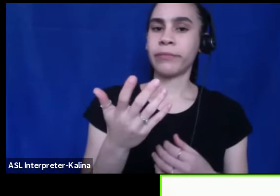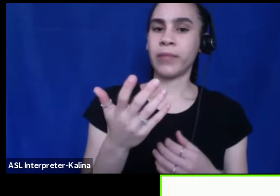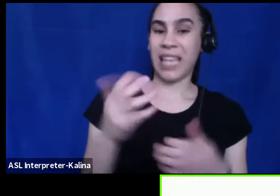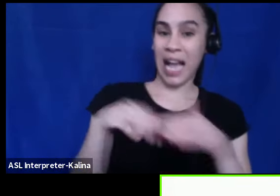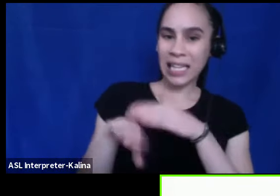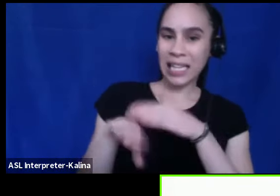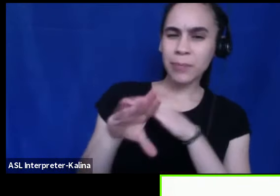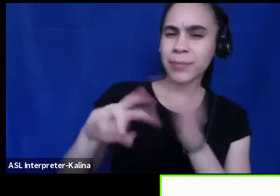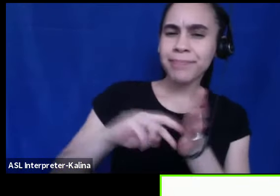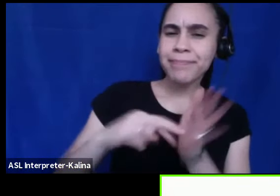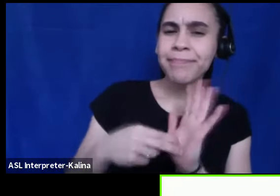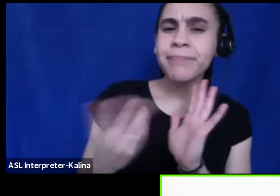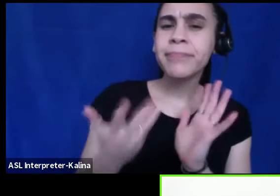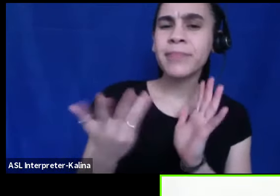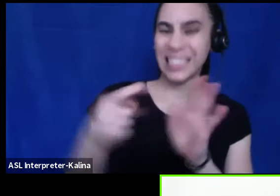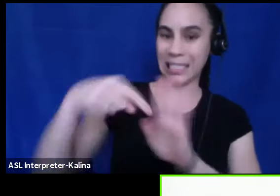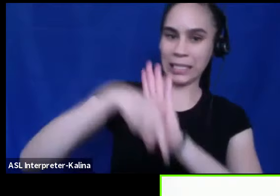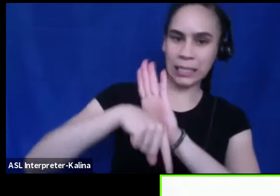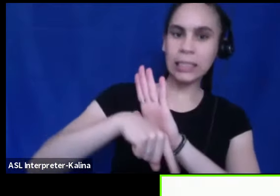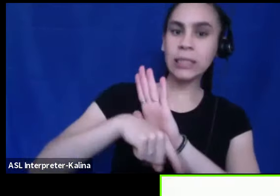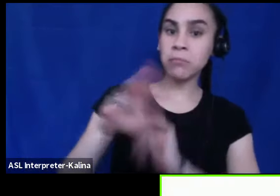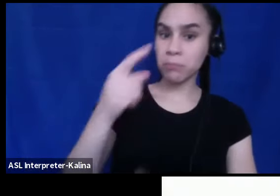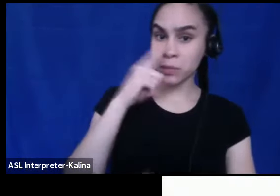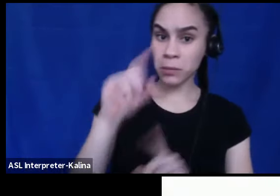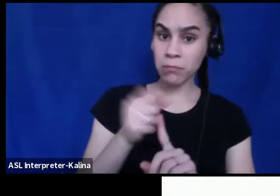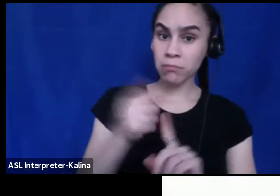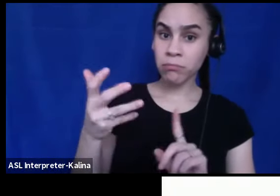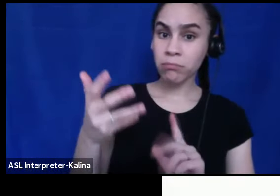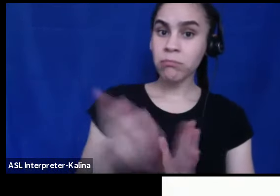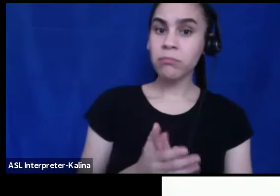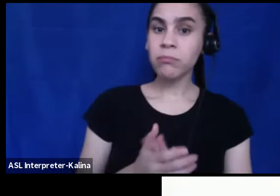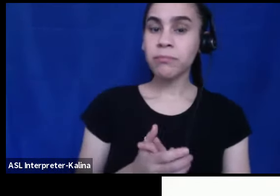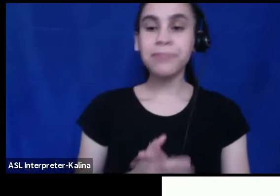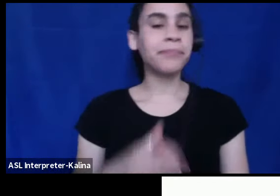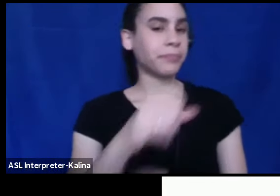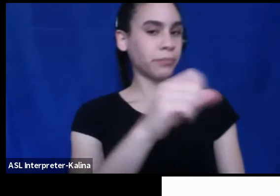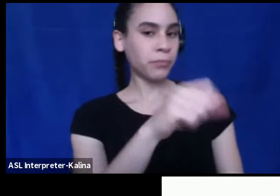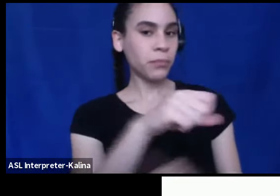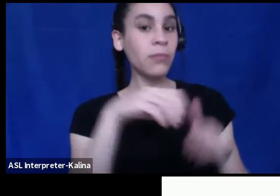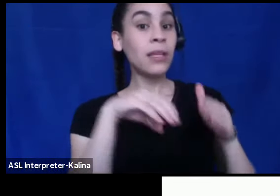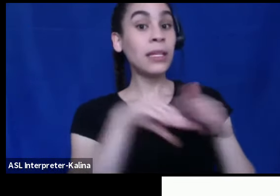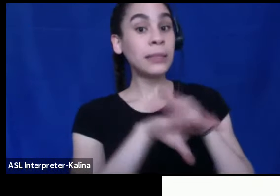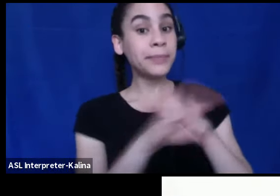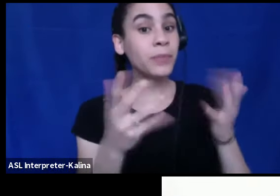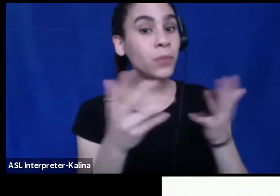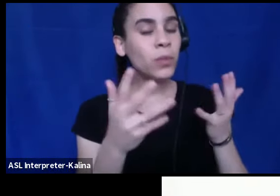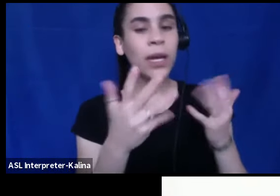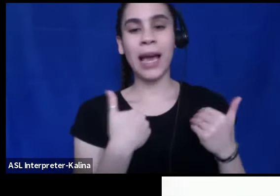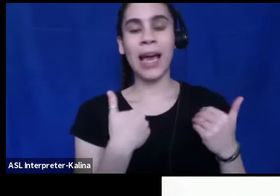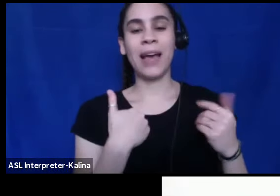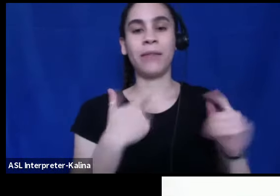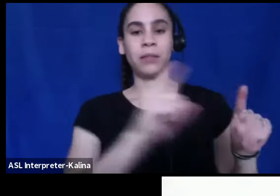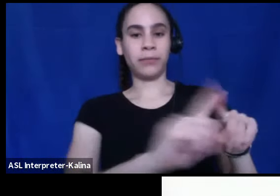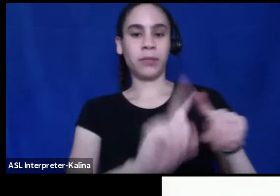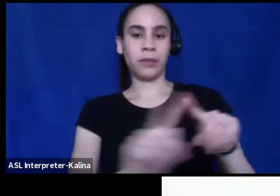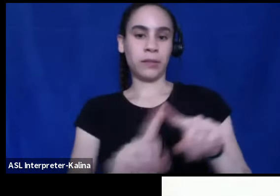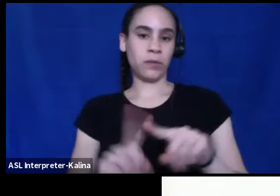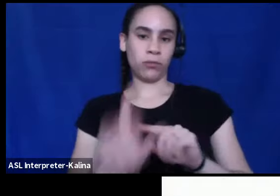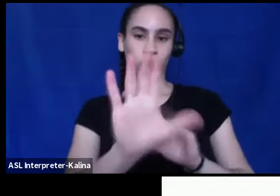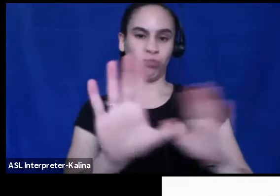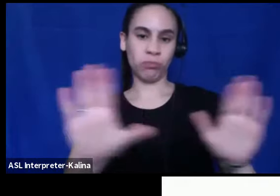and like at a deep level would be helpful. Yeah, I think accessibility means many different things, but from,